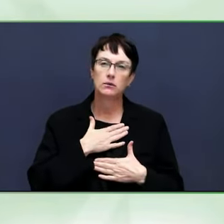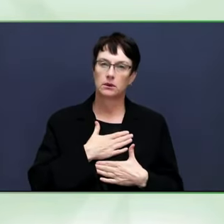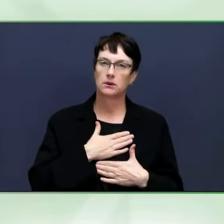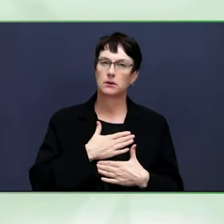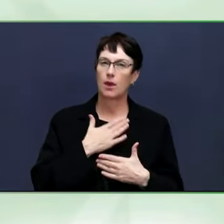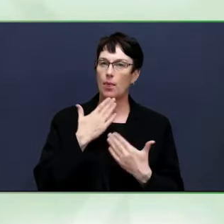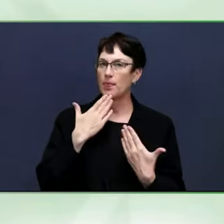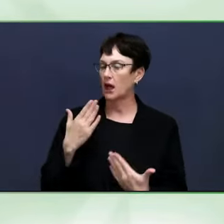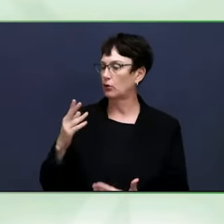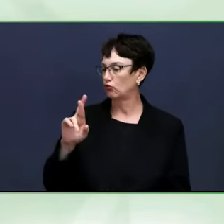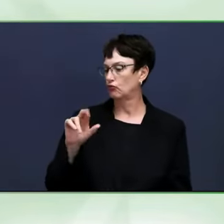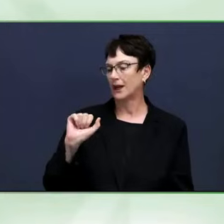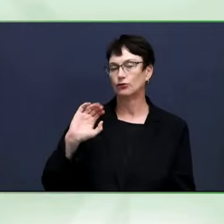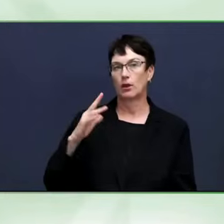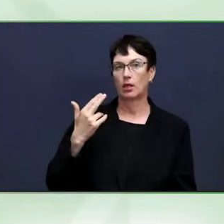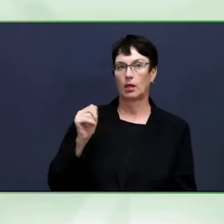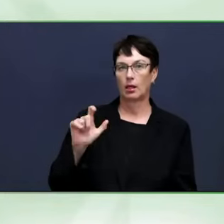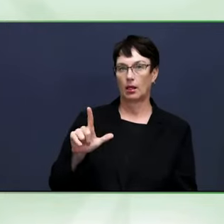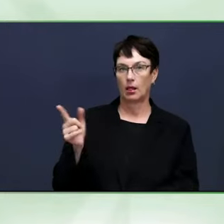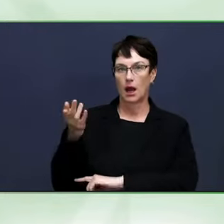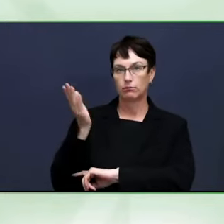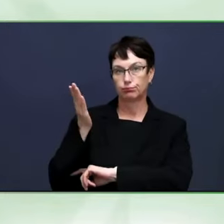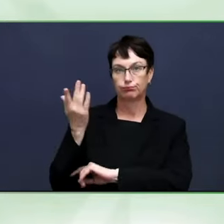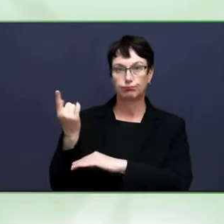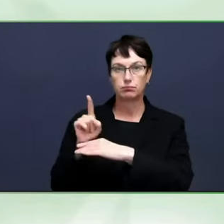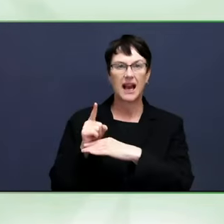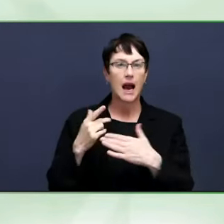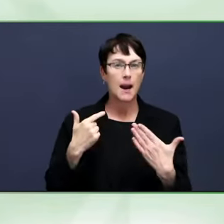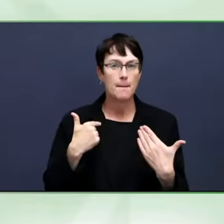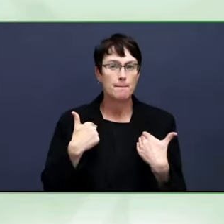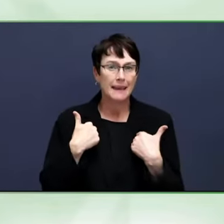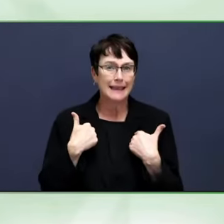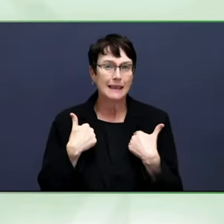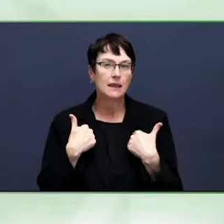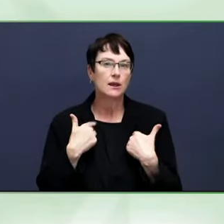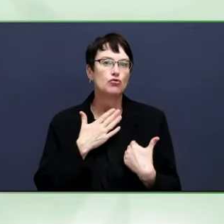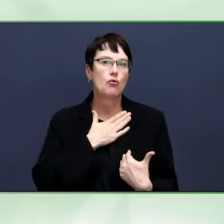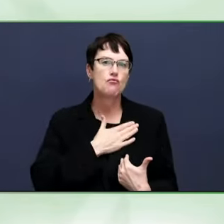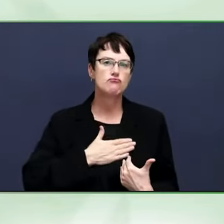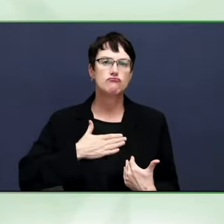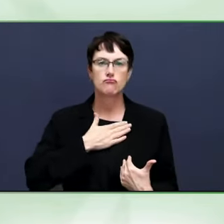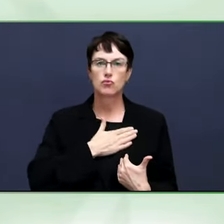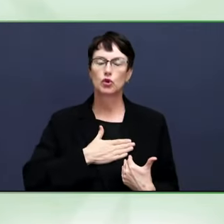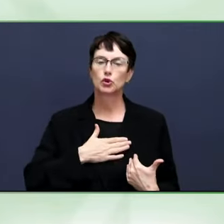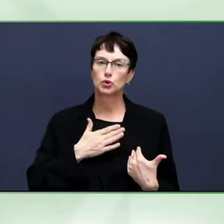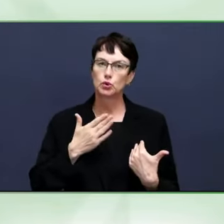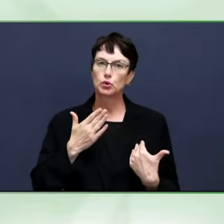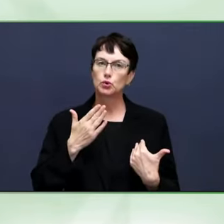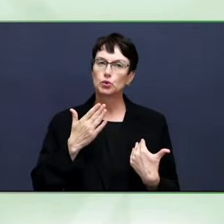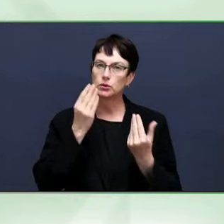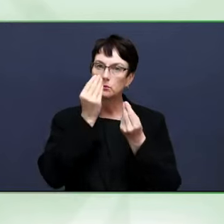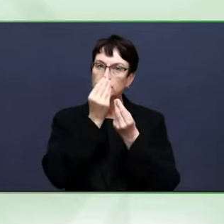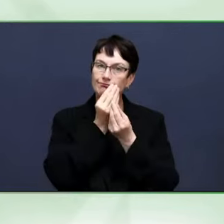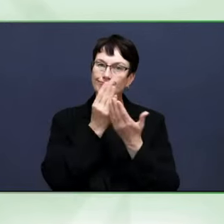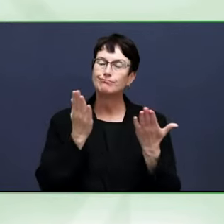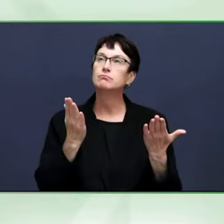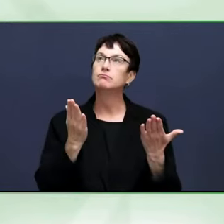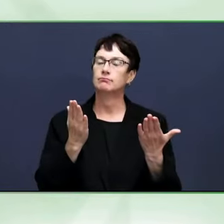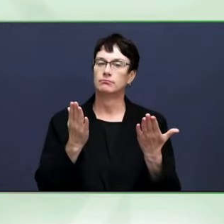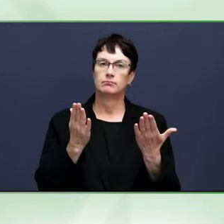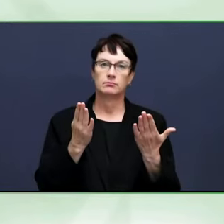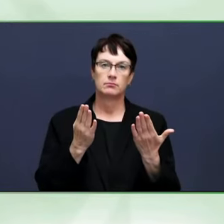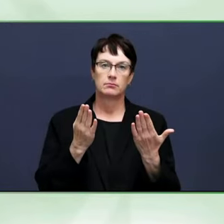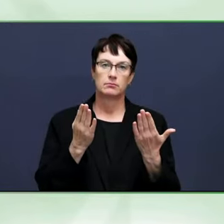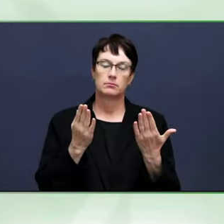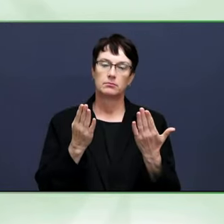one of the most challenging areas in the field of implementing the UN Convention